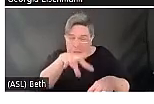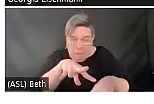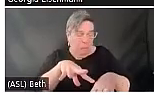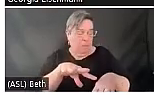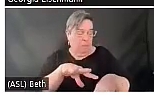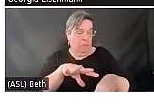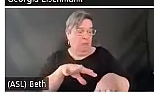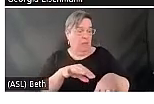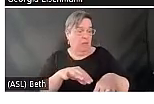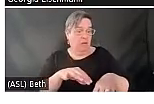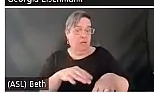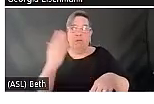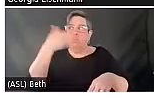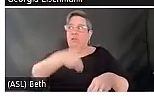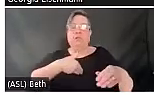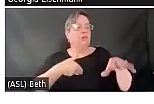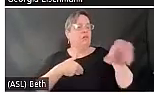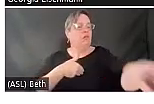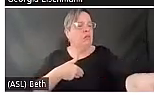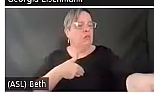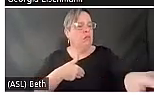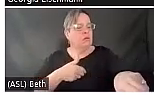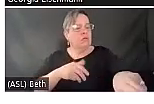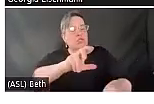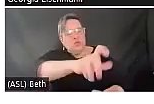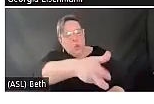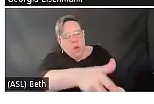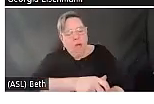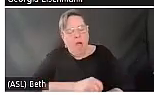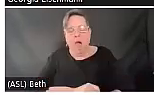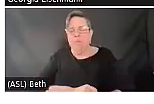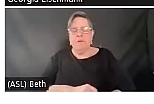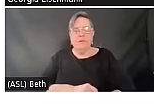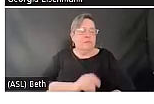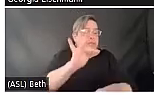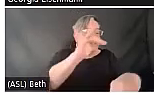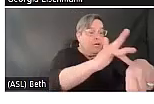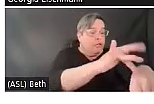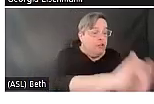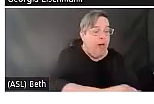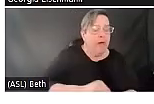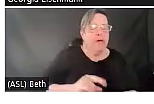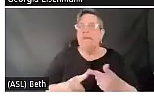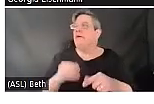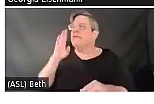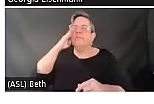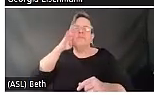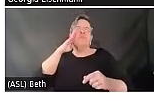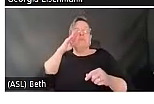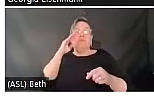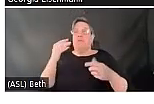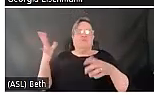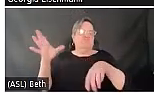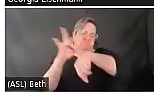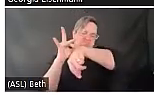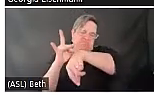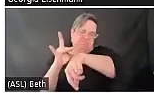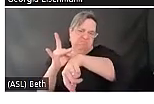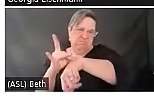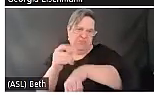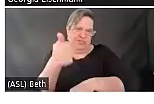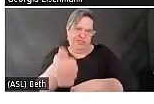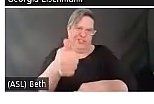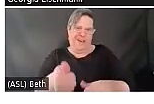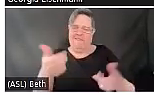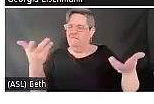touch those and then touch your own face, and that can also lead to spread of the infection. So that would